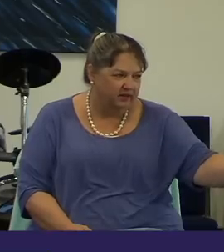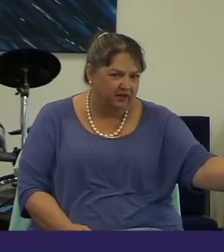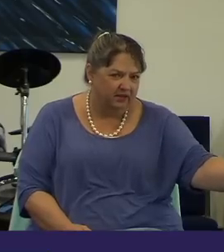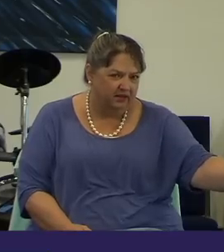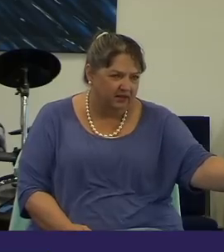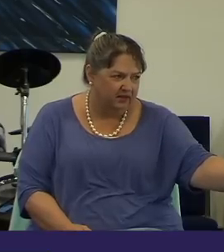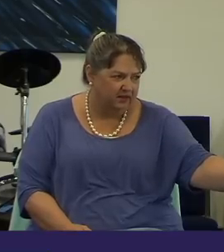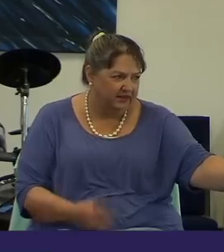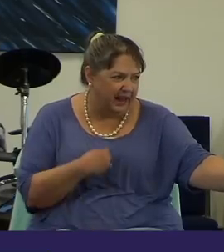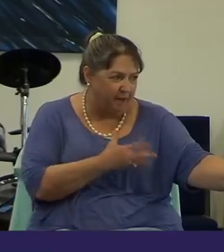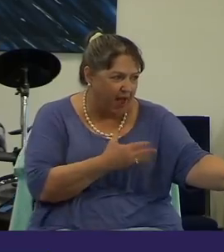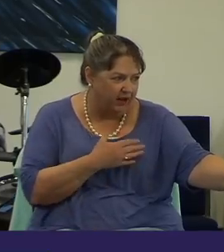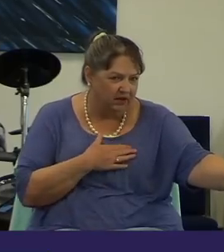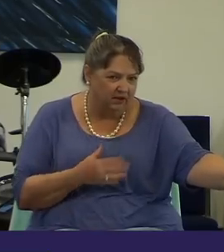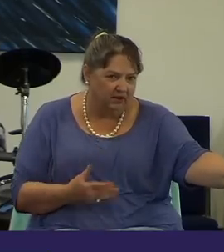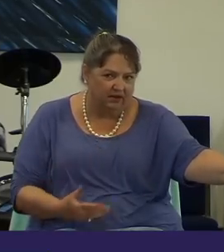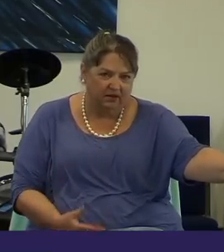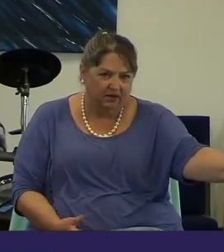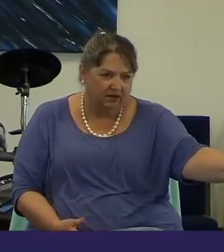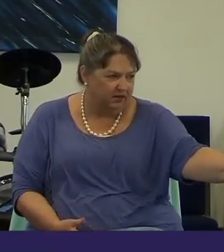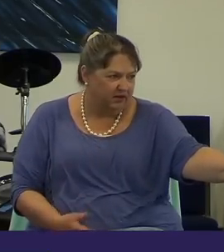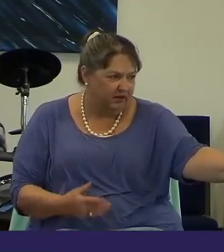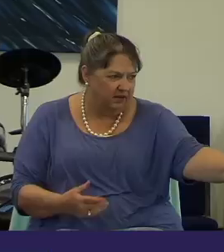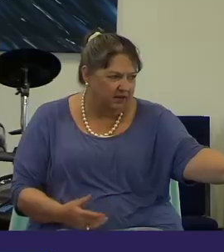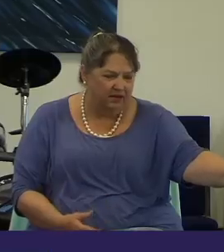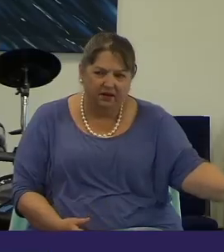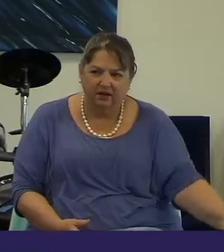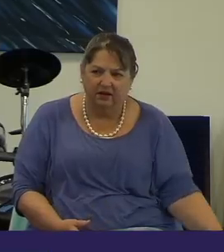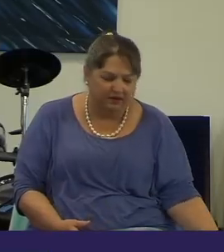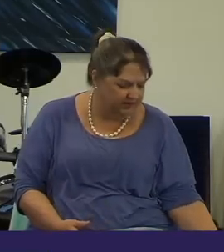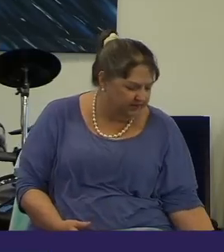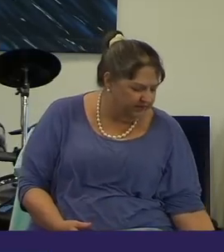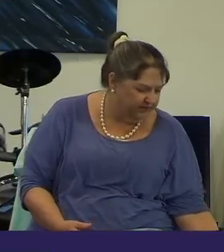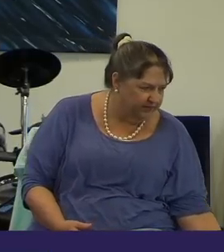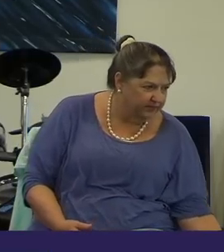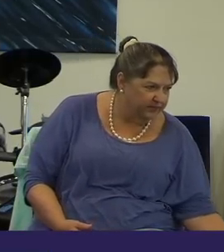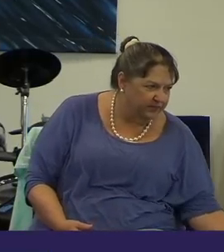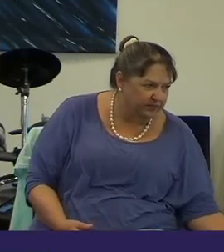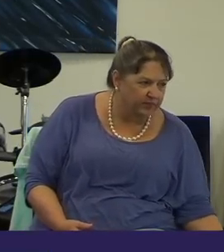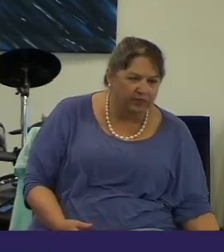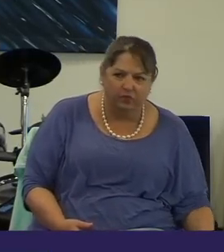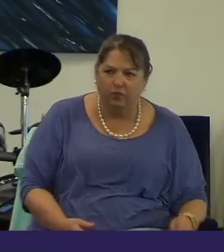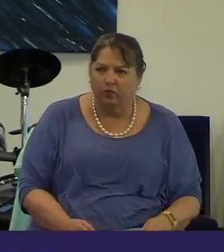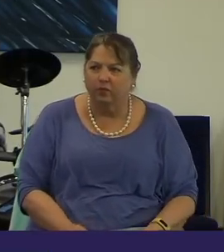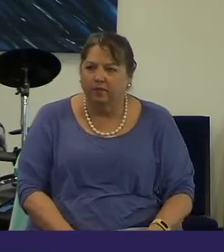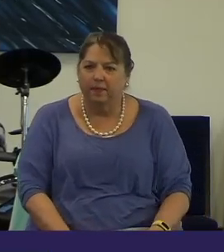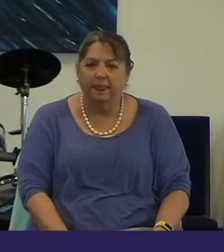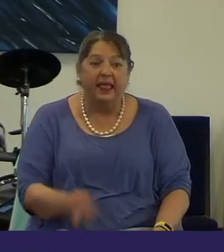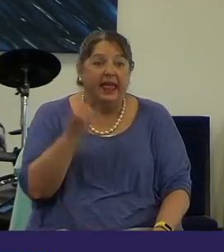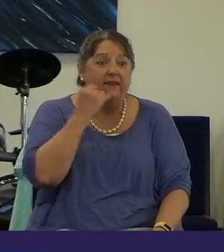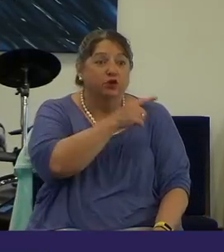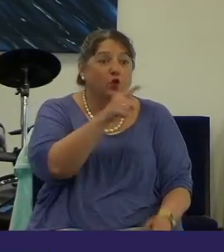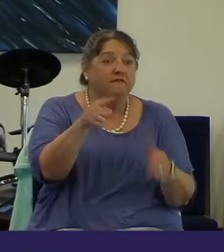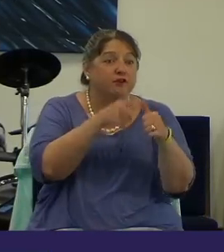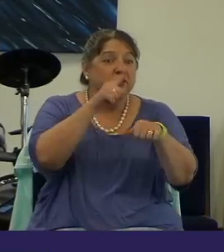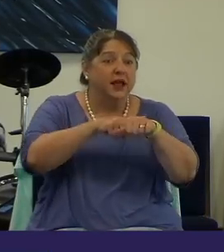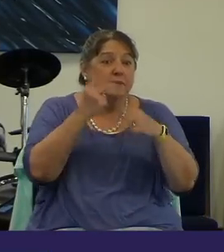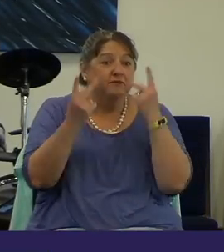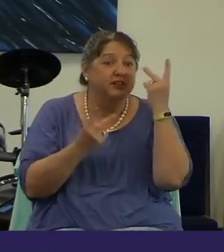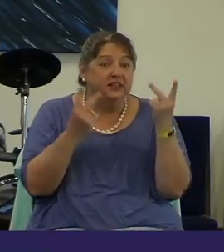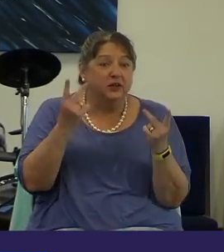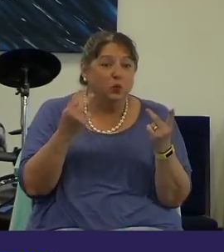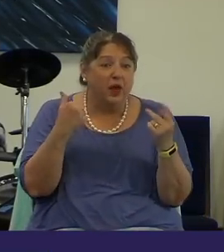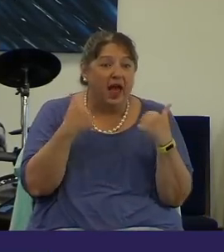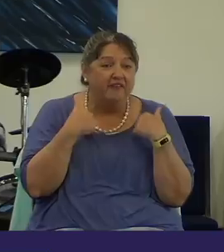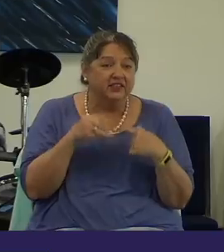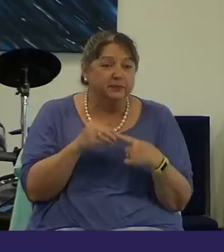I apologize for that. Okay. Secondly, if you're here today for the very, very first time, we have a special gift for